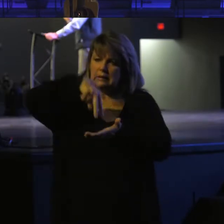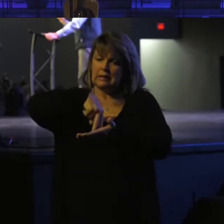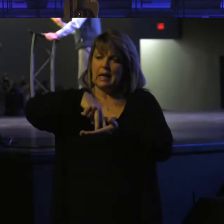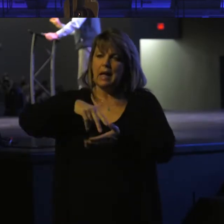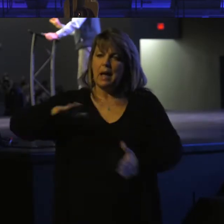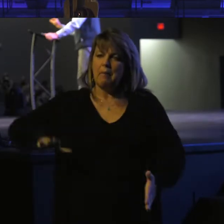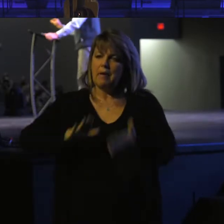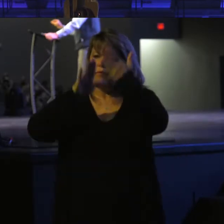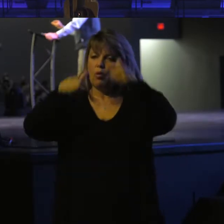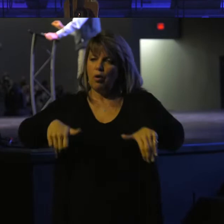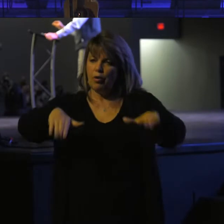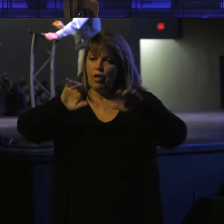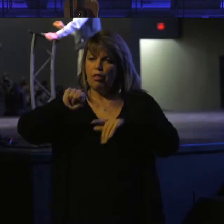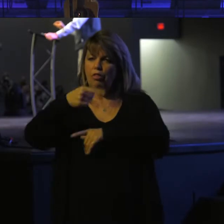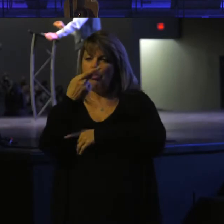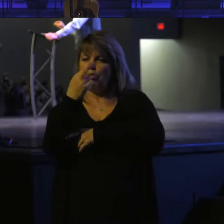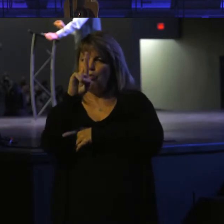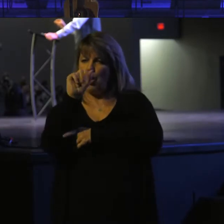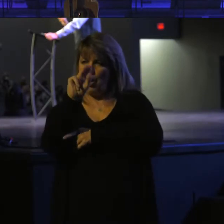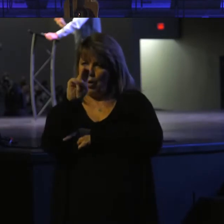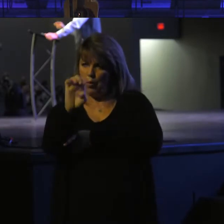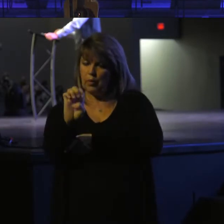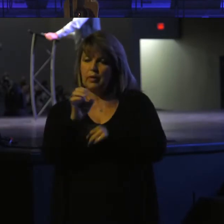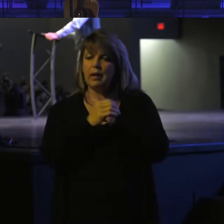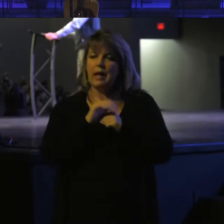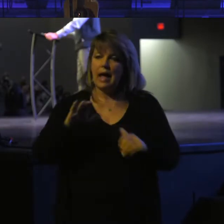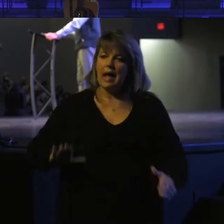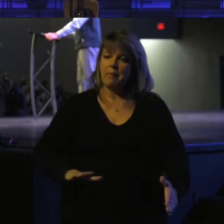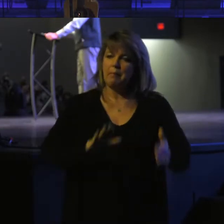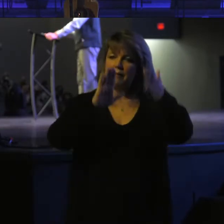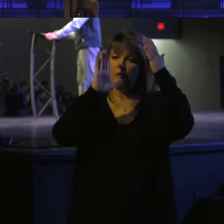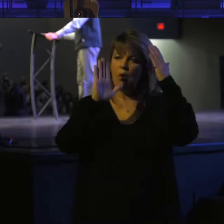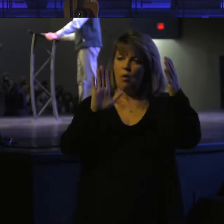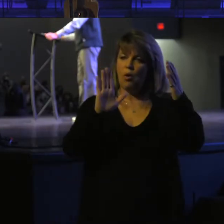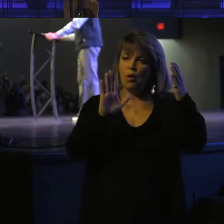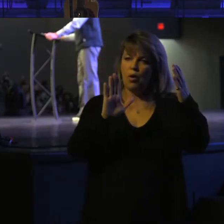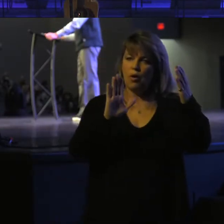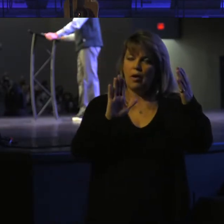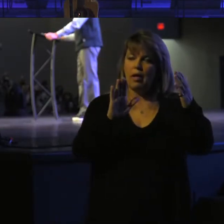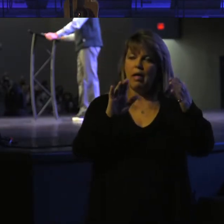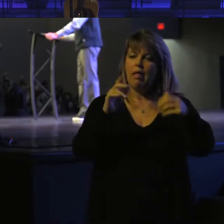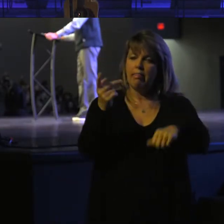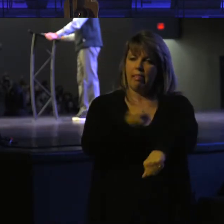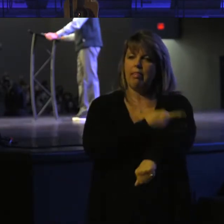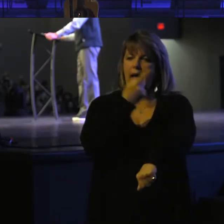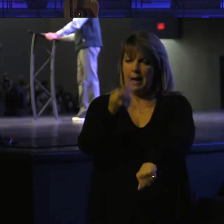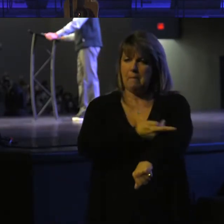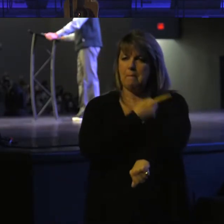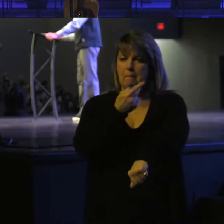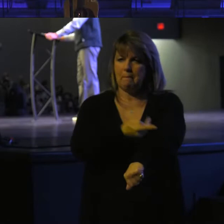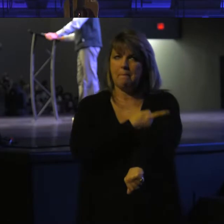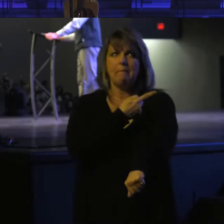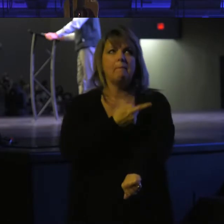this, before the throne and before the Lamb.